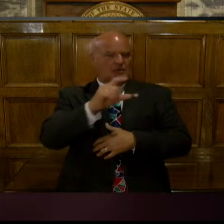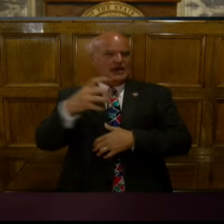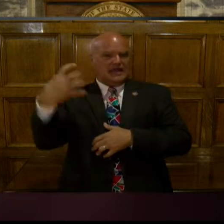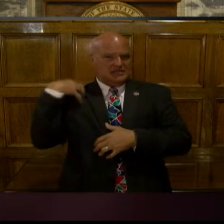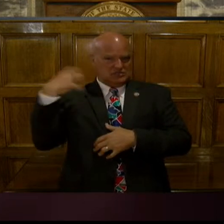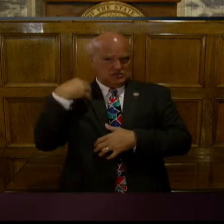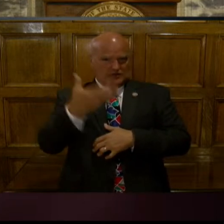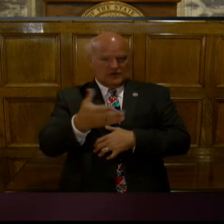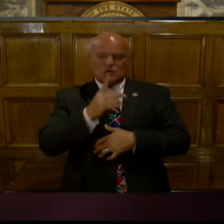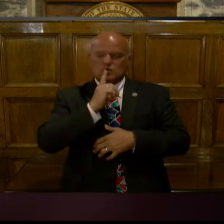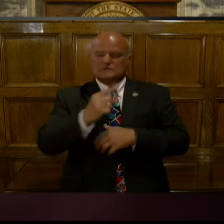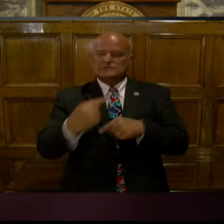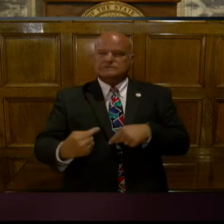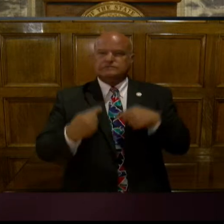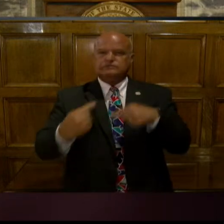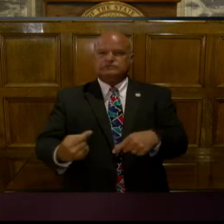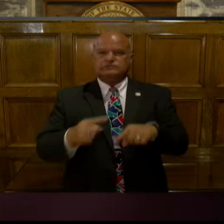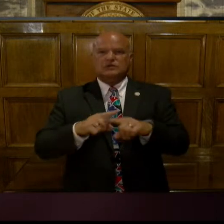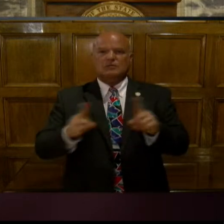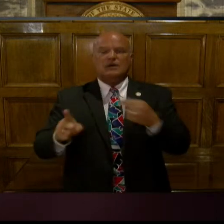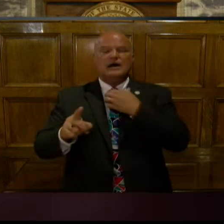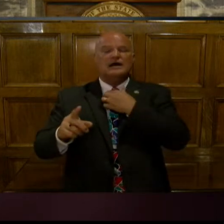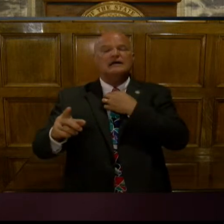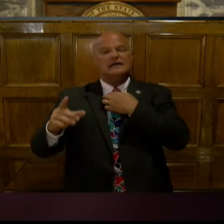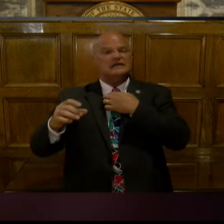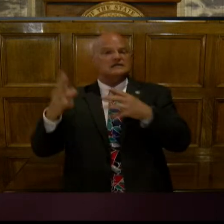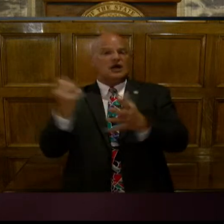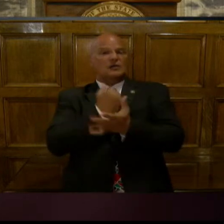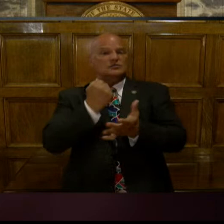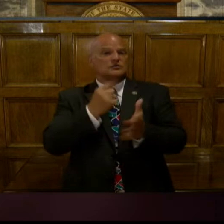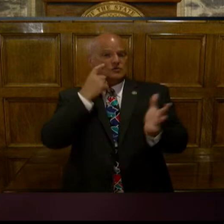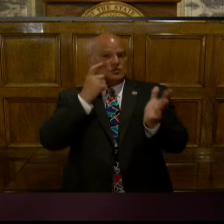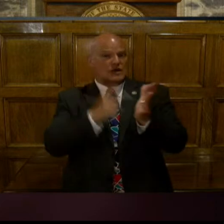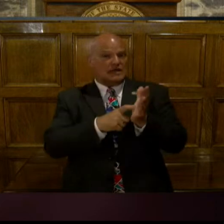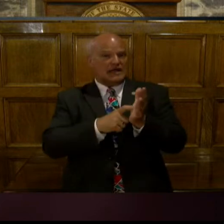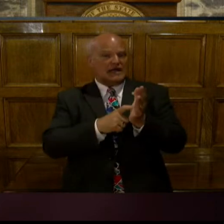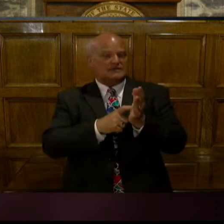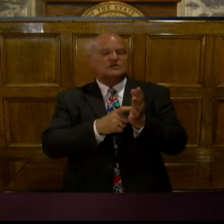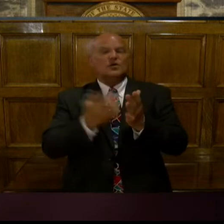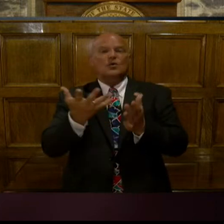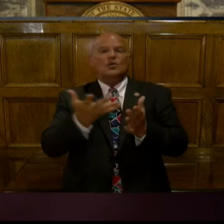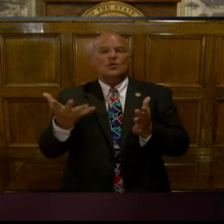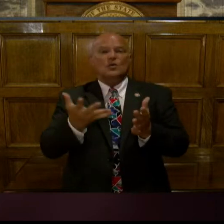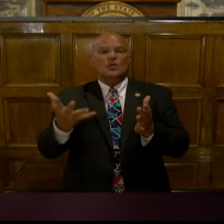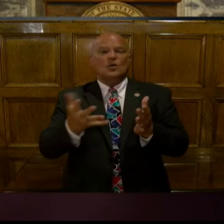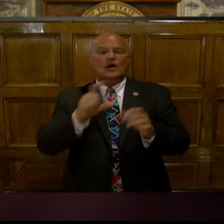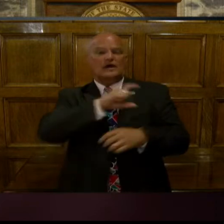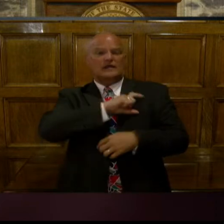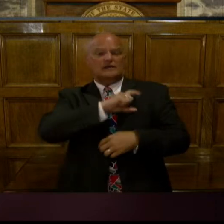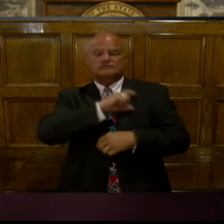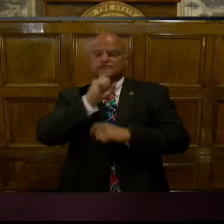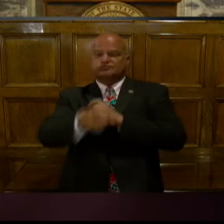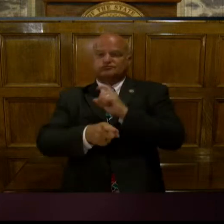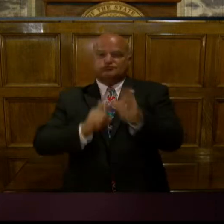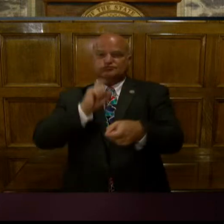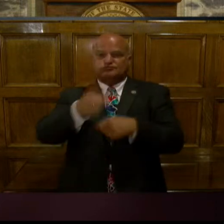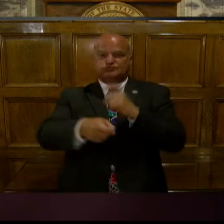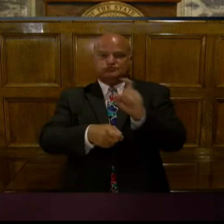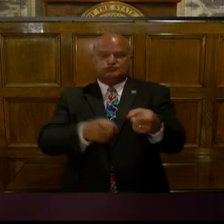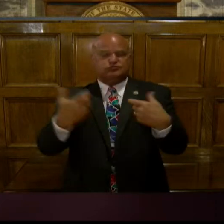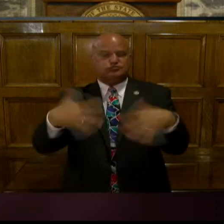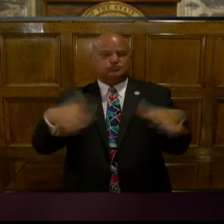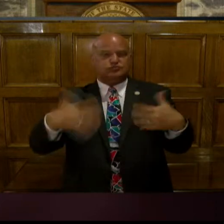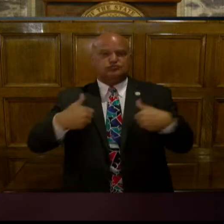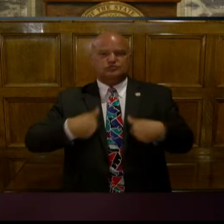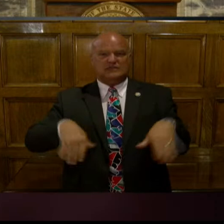they're really struggling through it, but it's just an opportunity to recognize the contributions of a law enforcement officer who gave